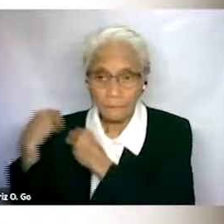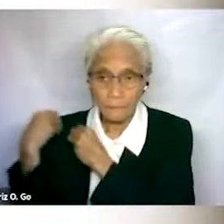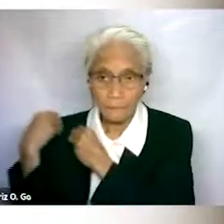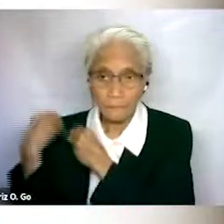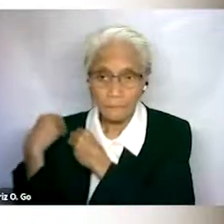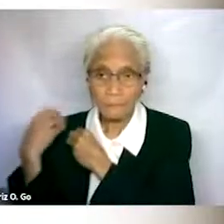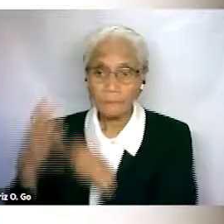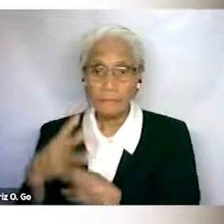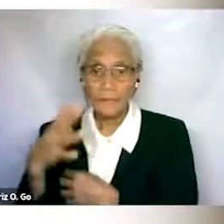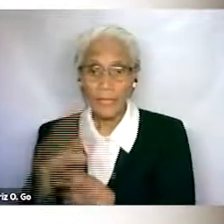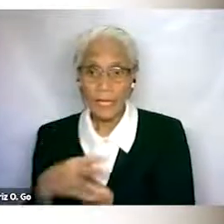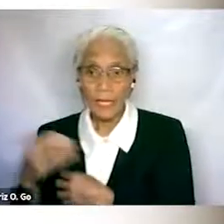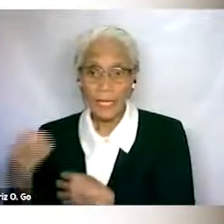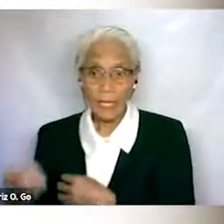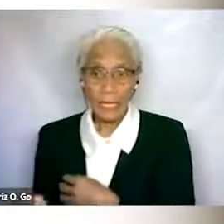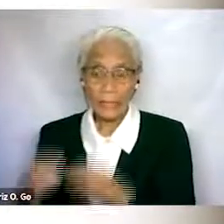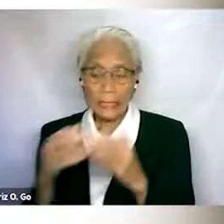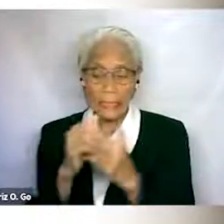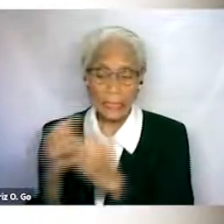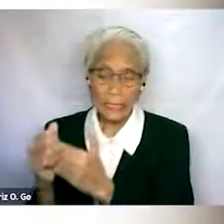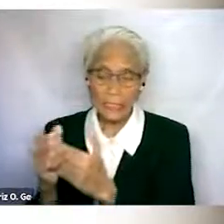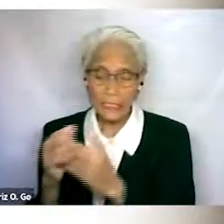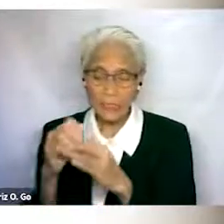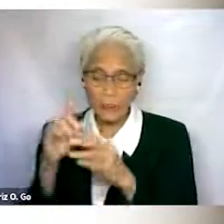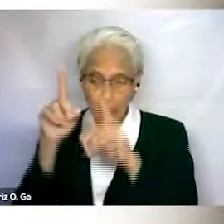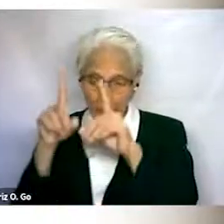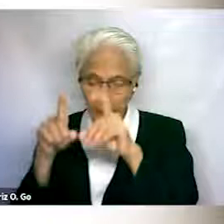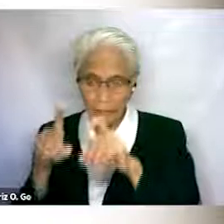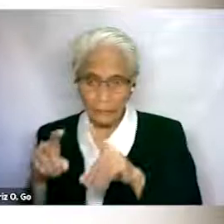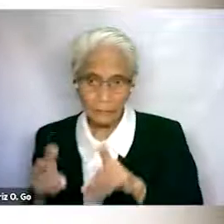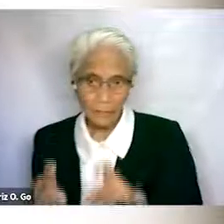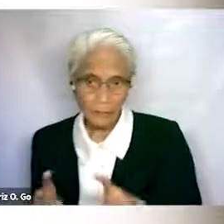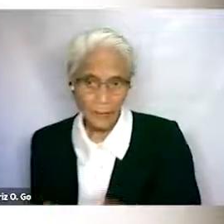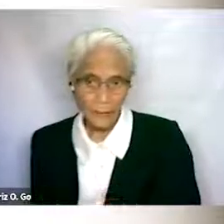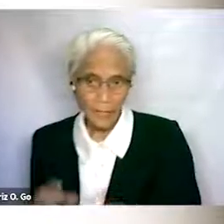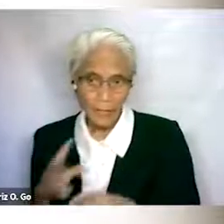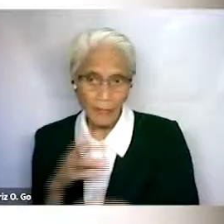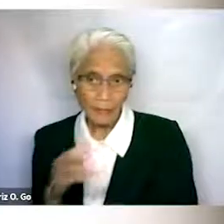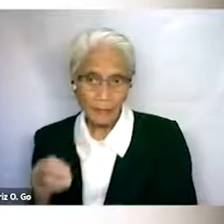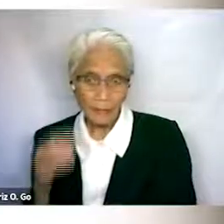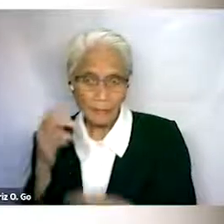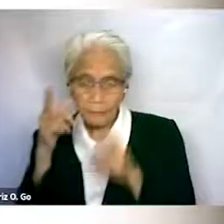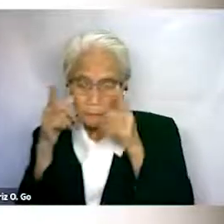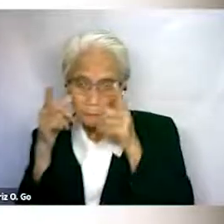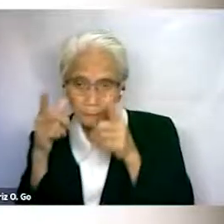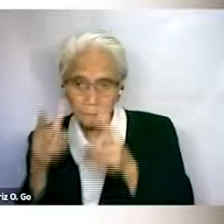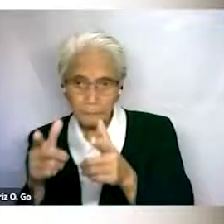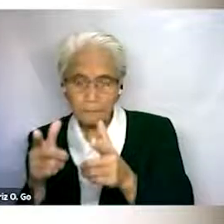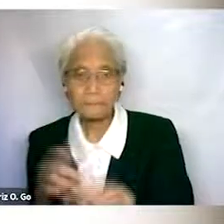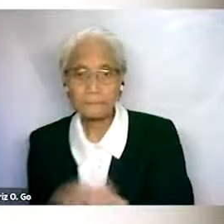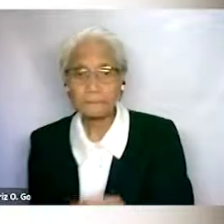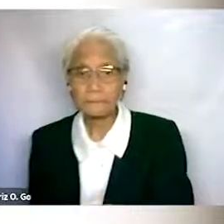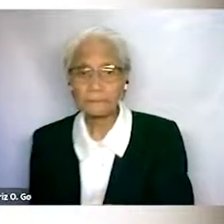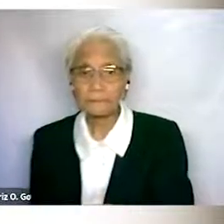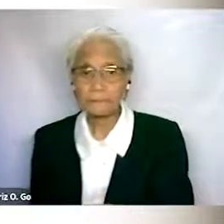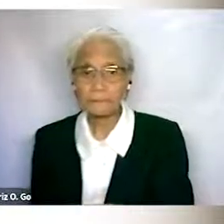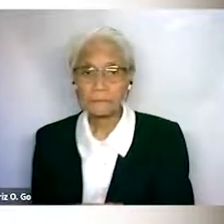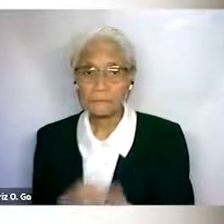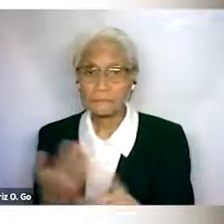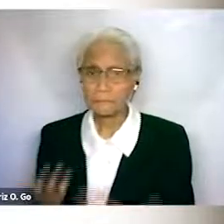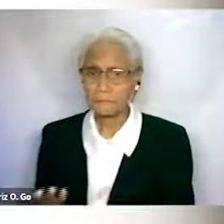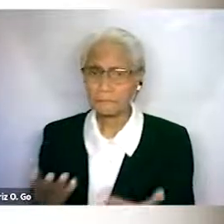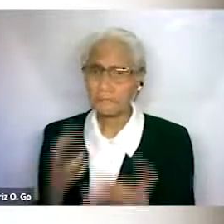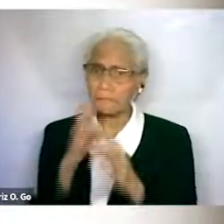once the state addresses or responds to the list of issues, there are also submissions of independent reports from CSOs and